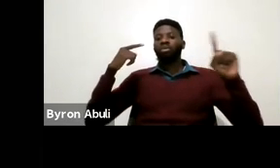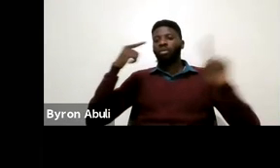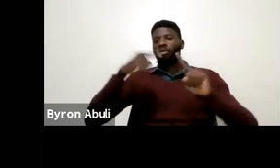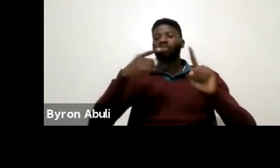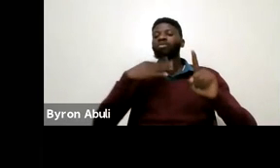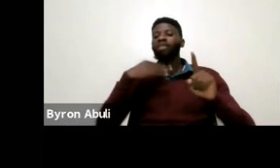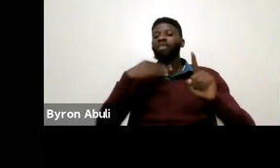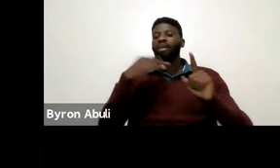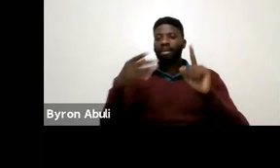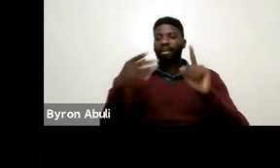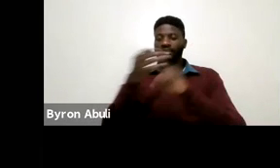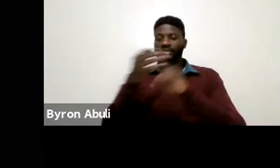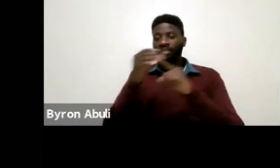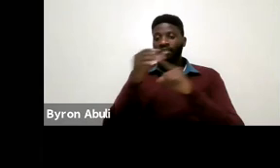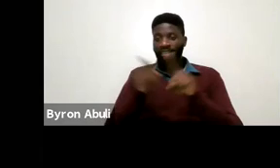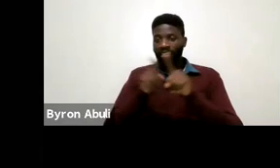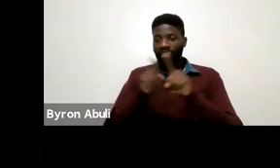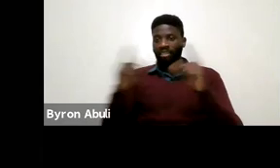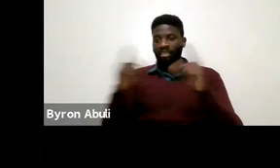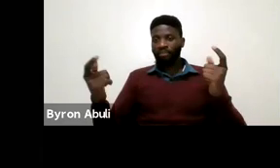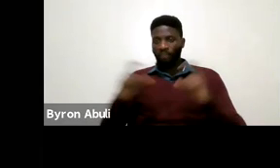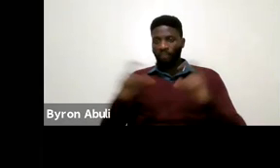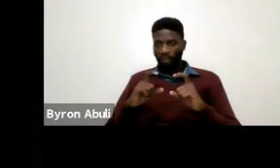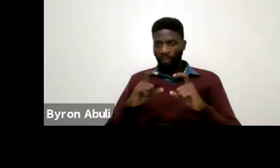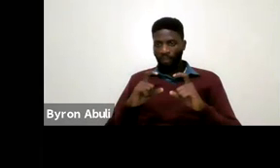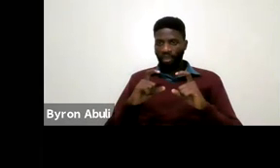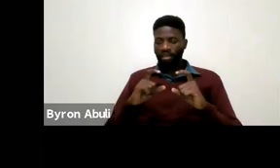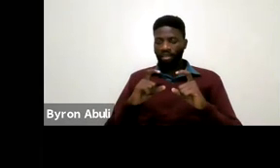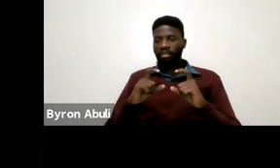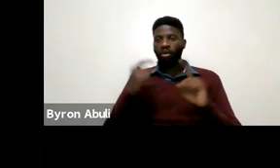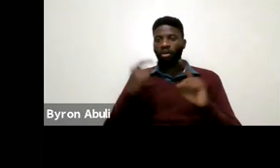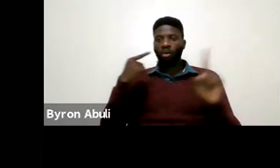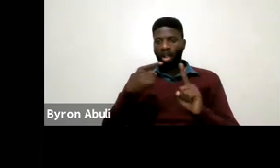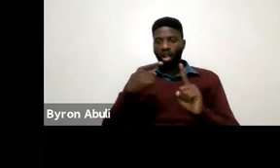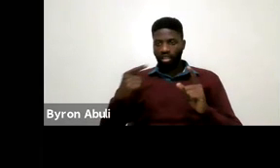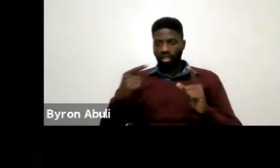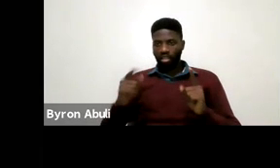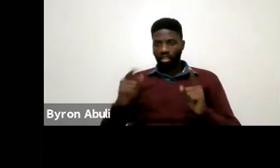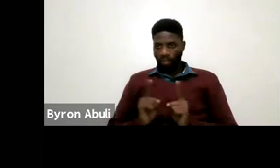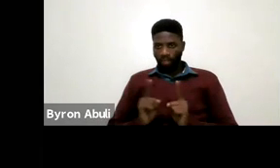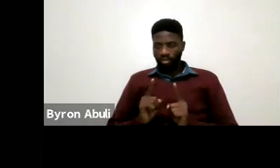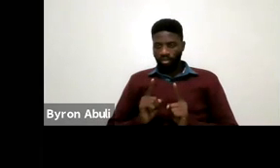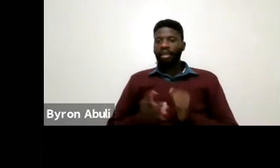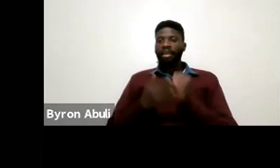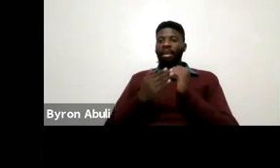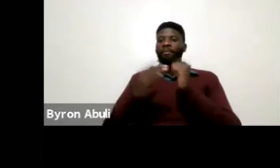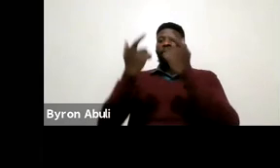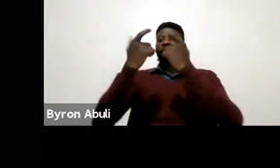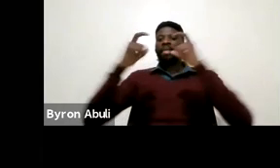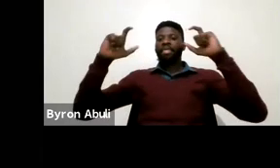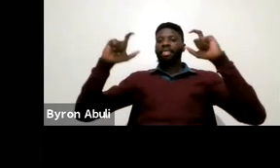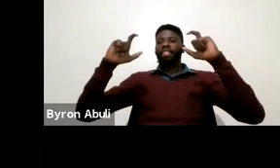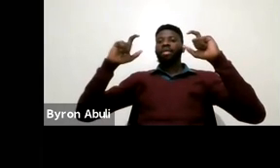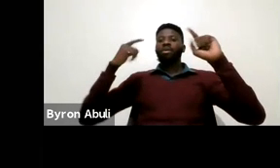smaller goals that will help you achieve the bigger goals. That's what I said, you break the bigger goals into smaller goals.